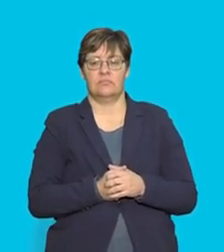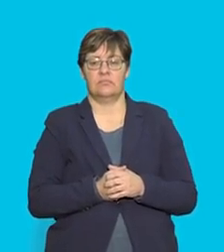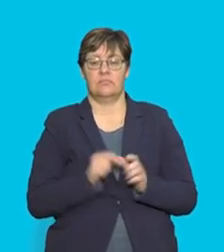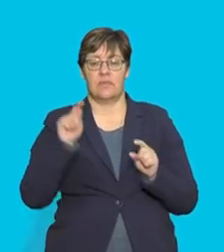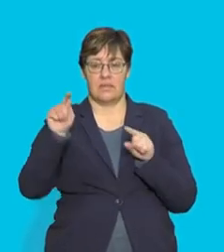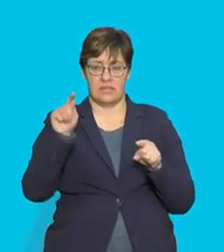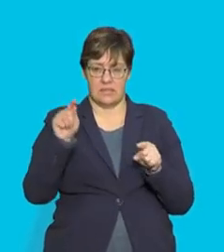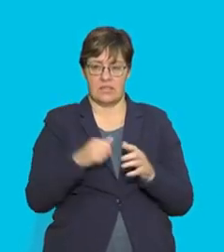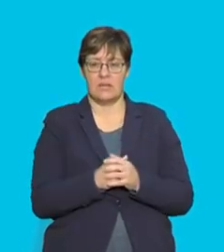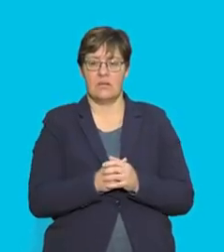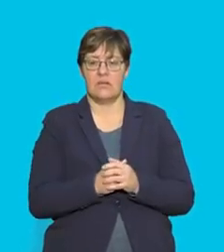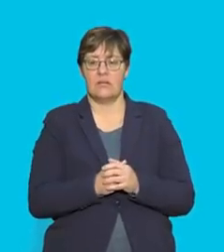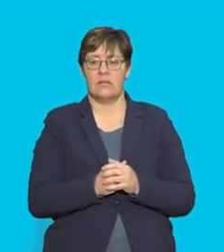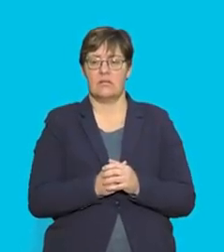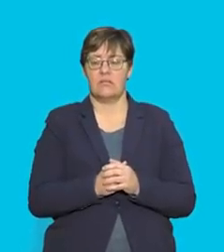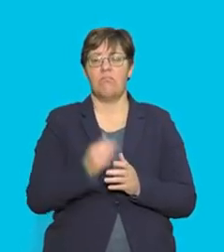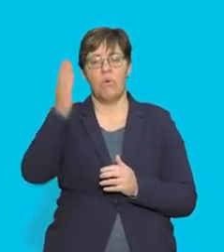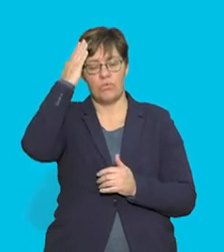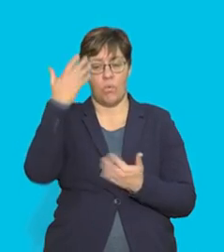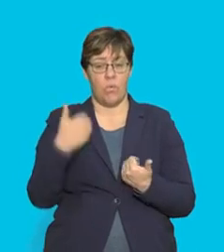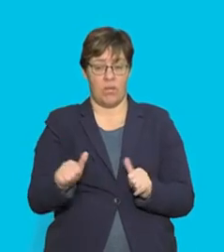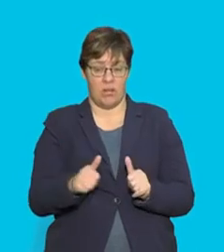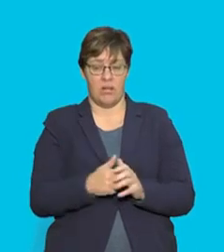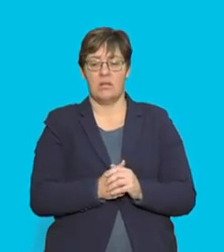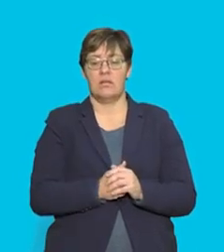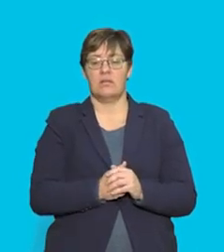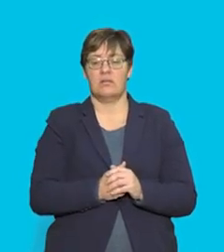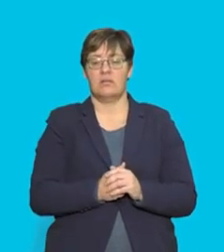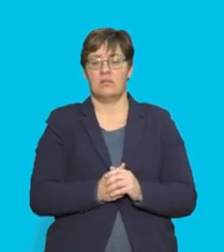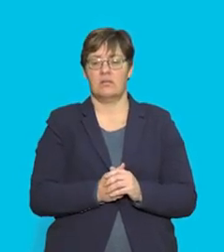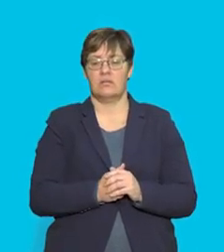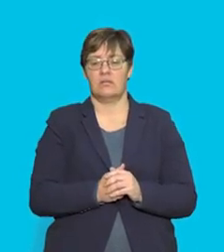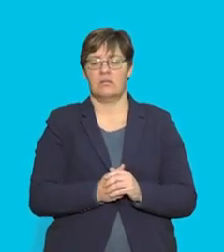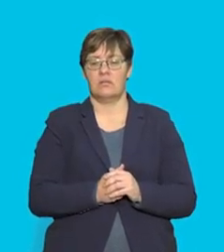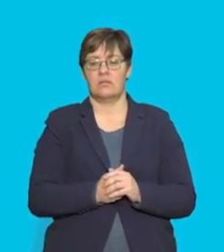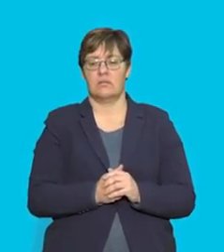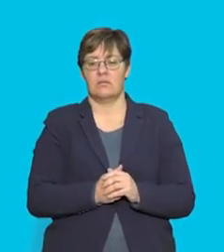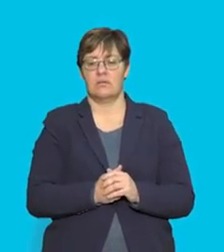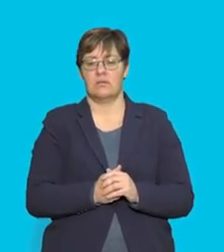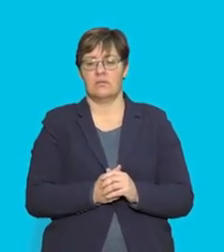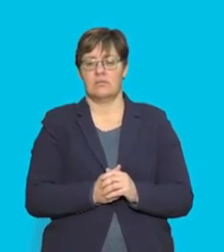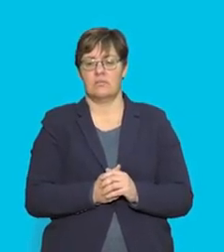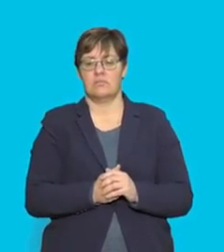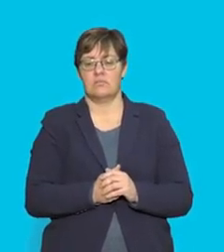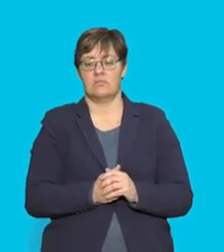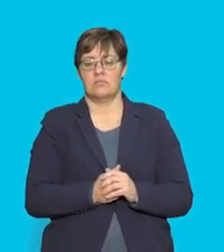this one and that one, I want to know what it is. So this will be not 2, just x.